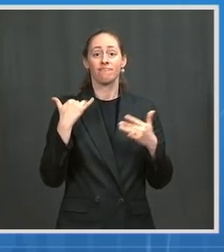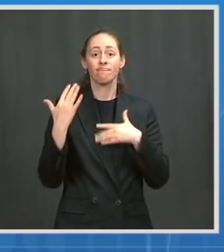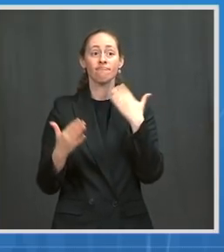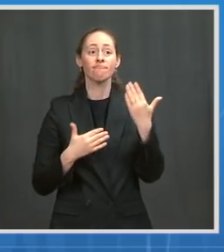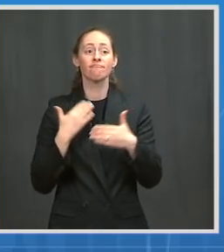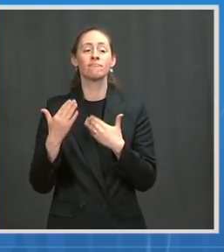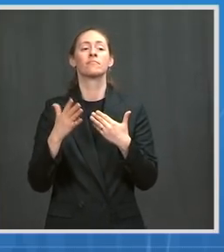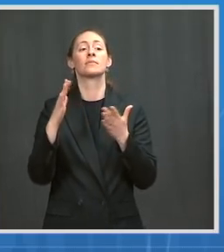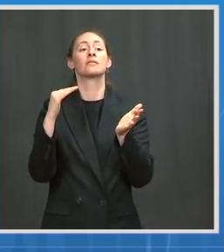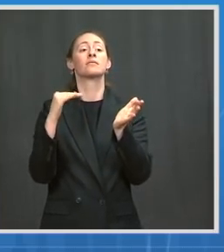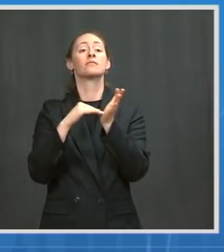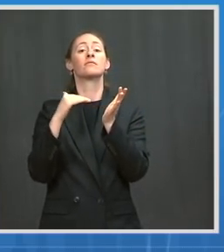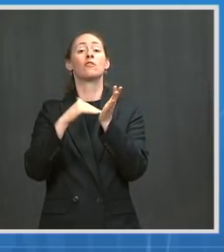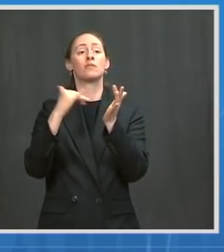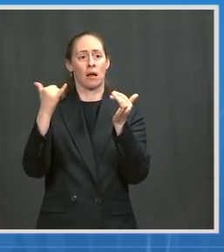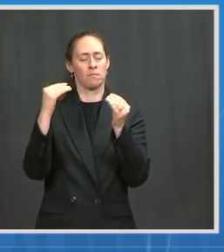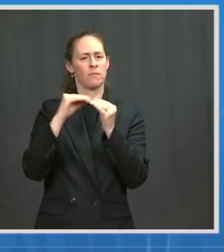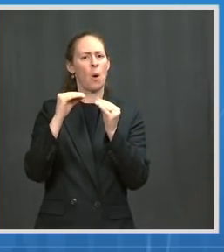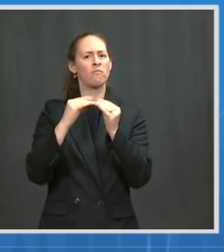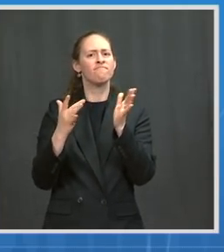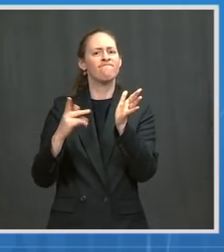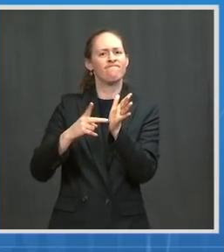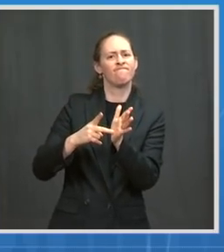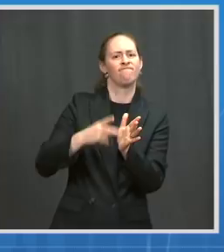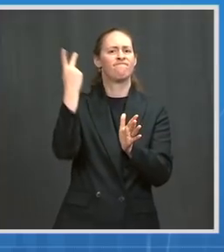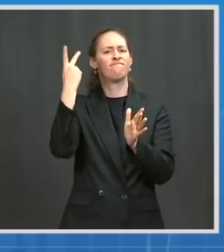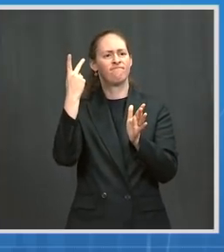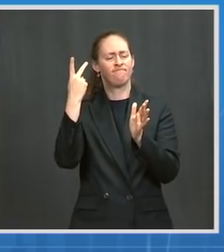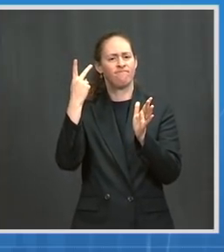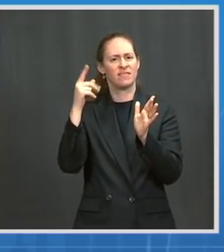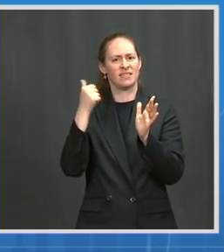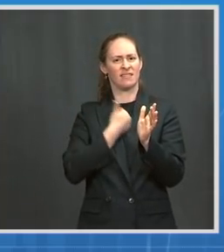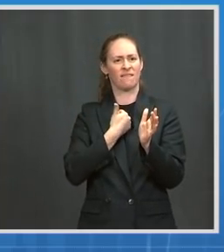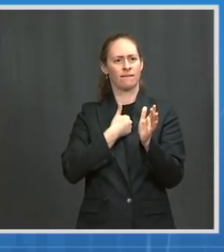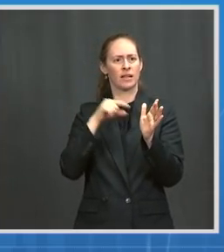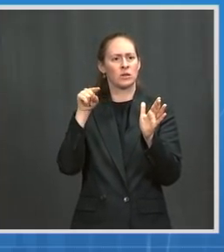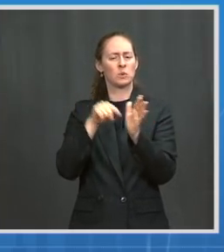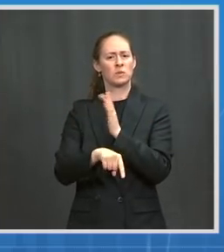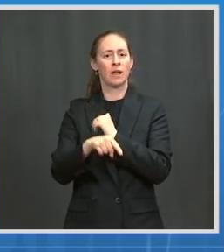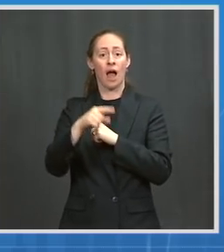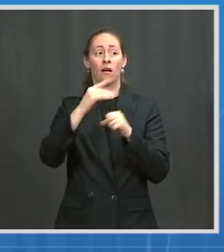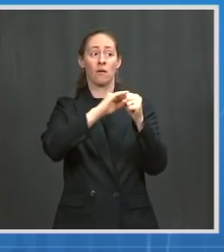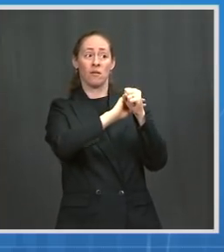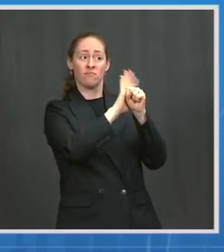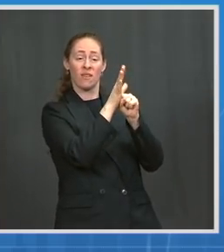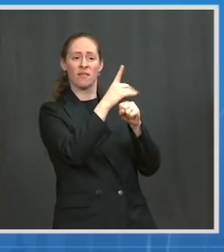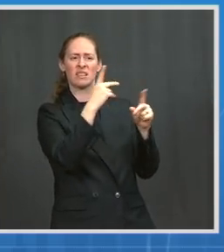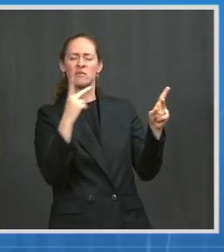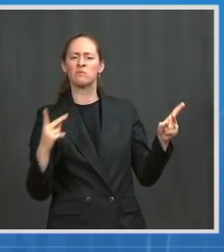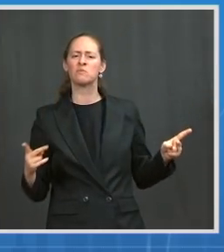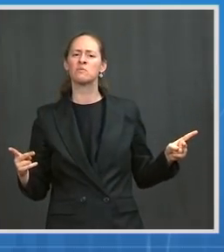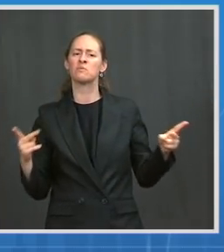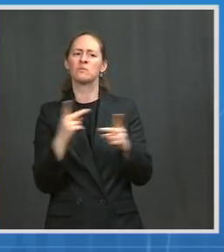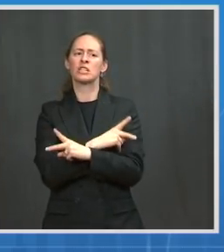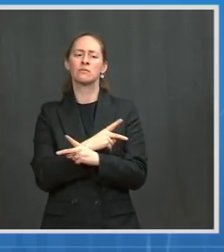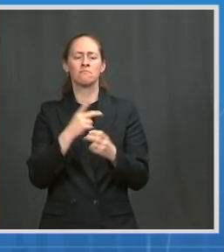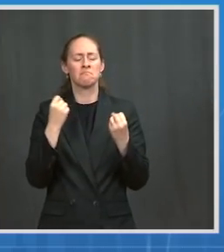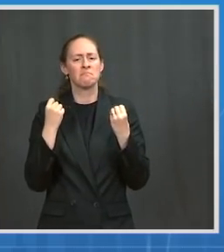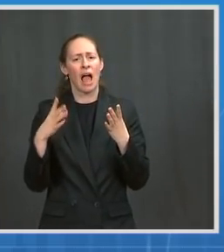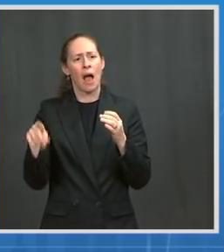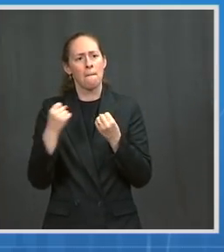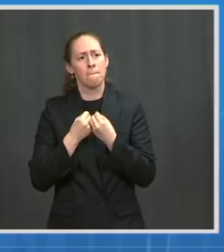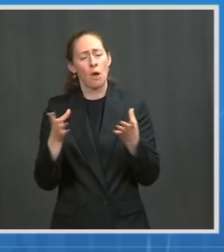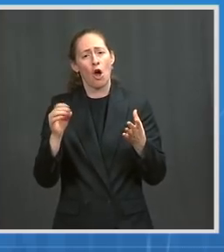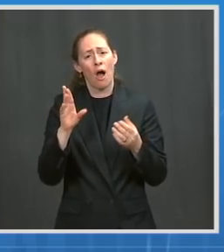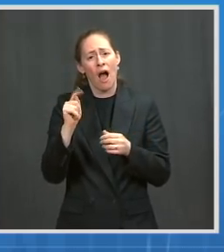general population. COVID-19 made this much worse, as clinicians have been forced to push through new levels of fatigue. Among the many stories